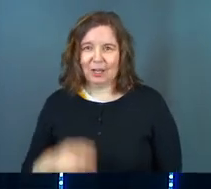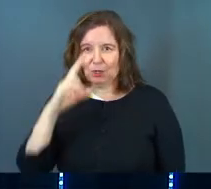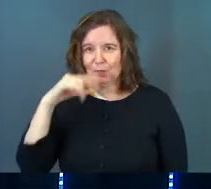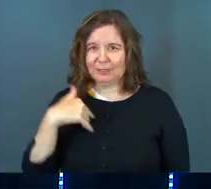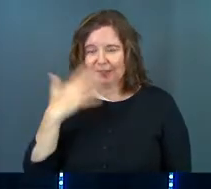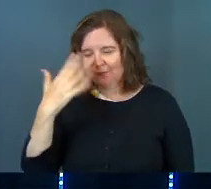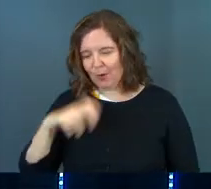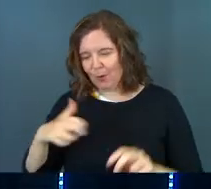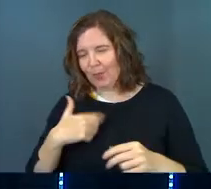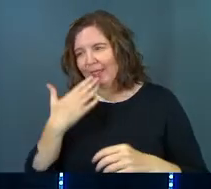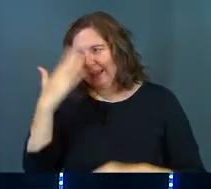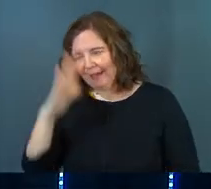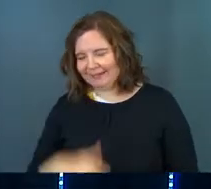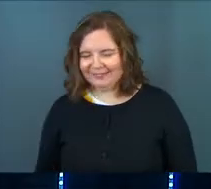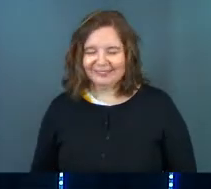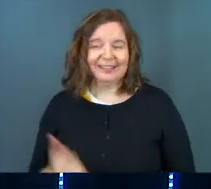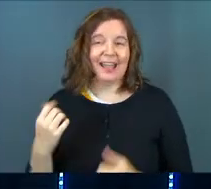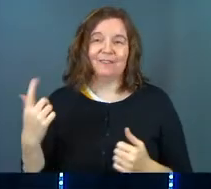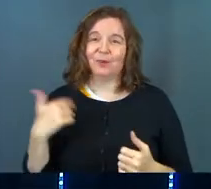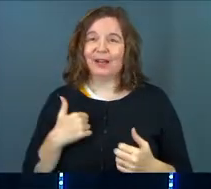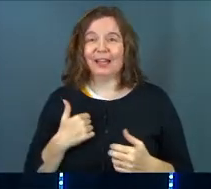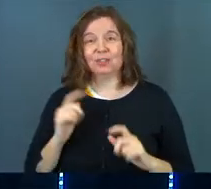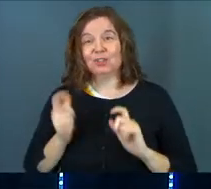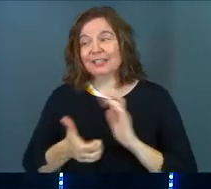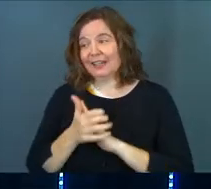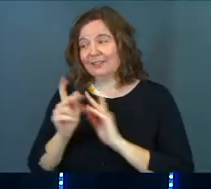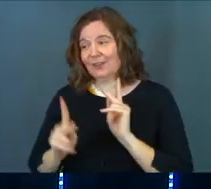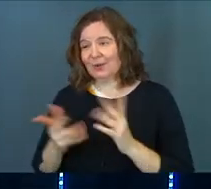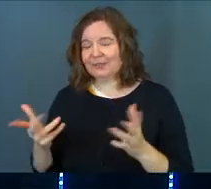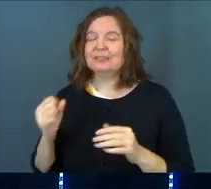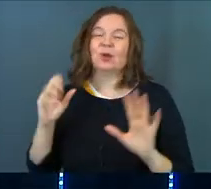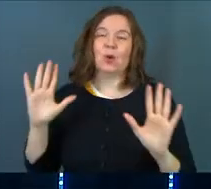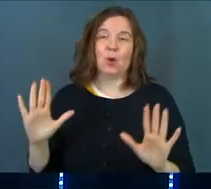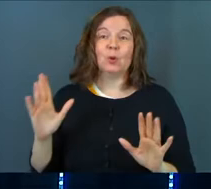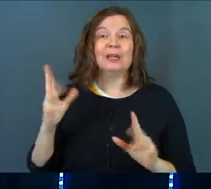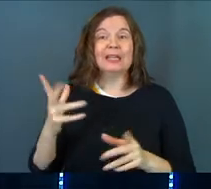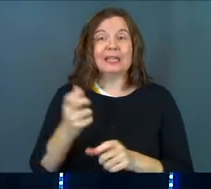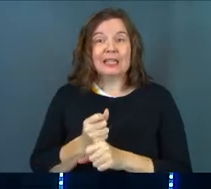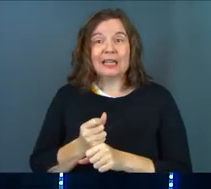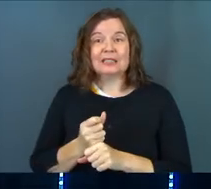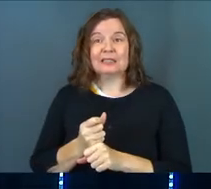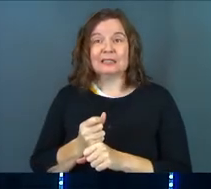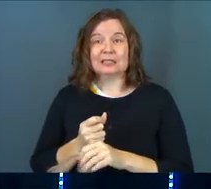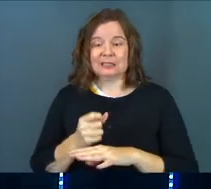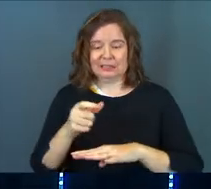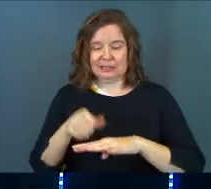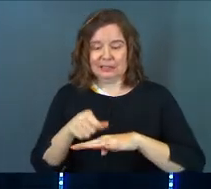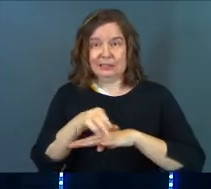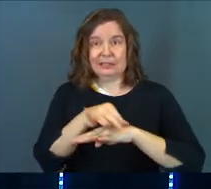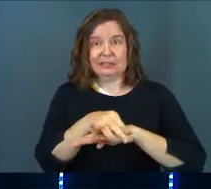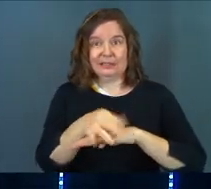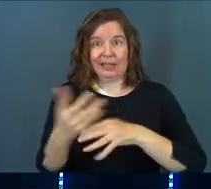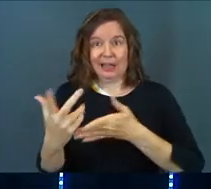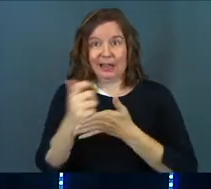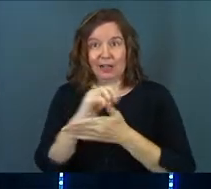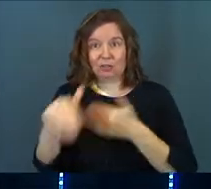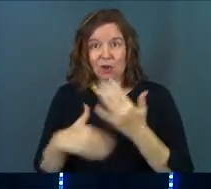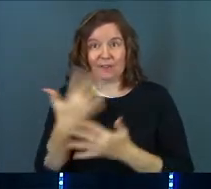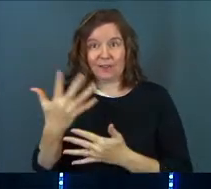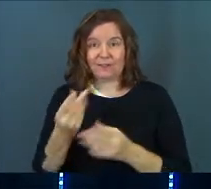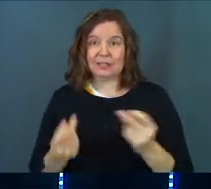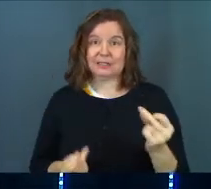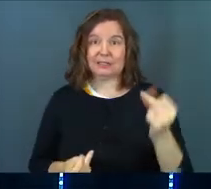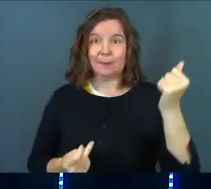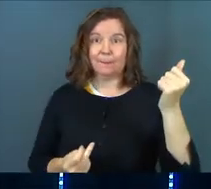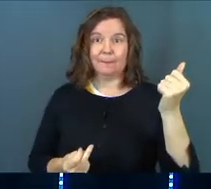Nerds in the front row, thank God. Everybody's got their gift, folks. So he gets them, and he snaps his fingers, right? And it's not